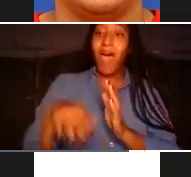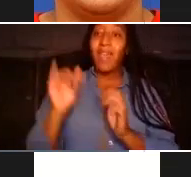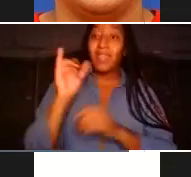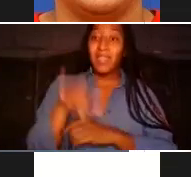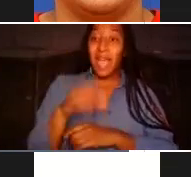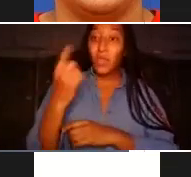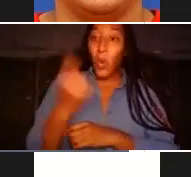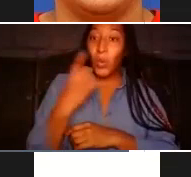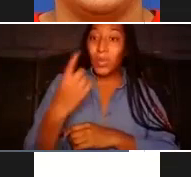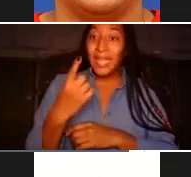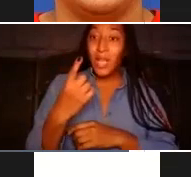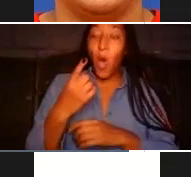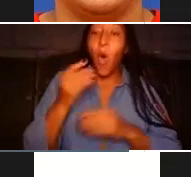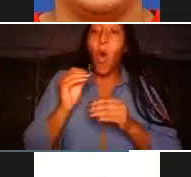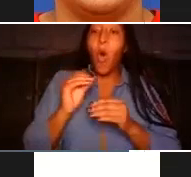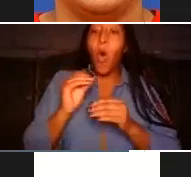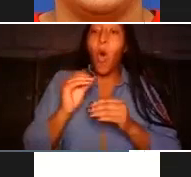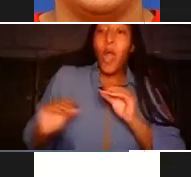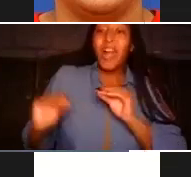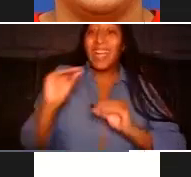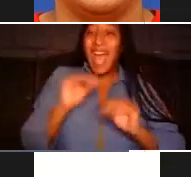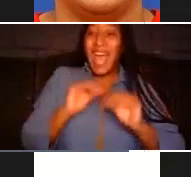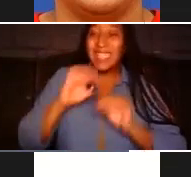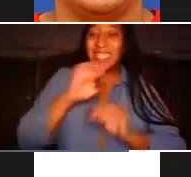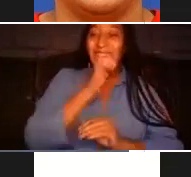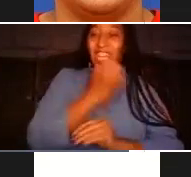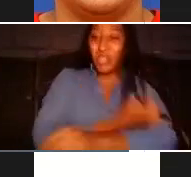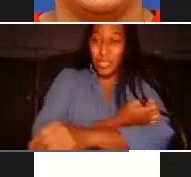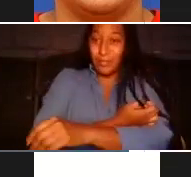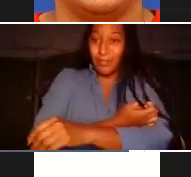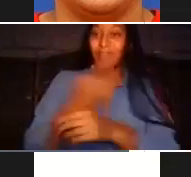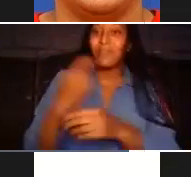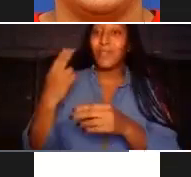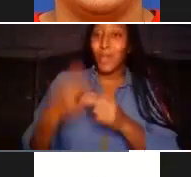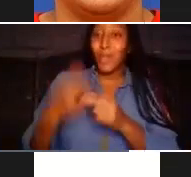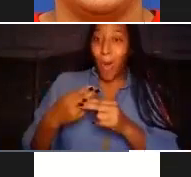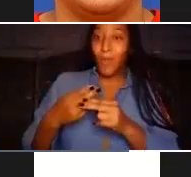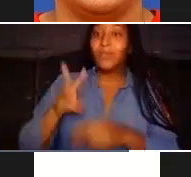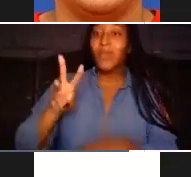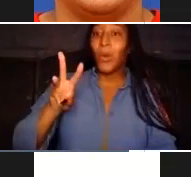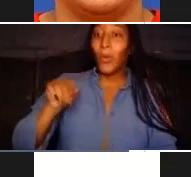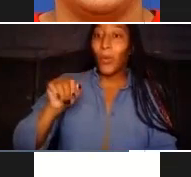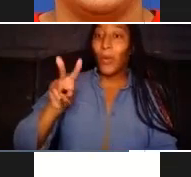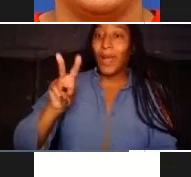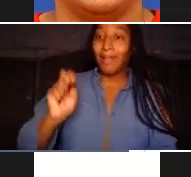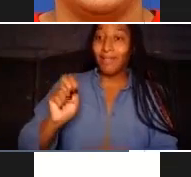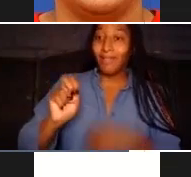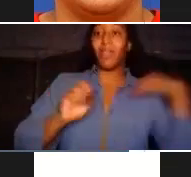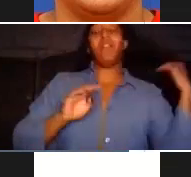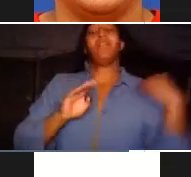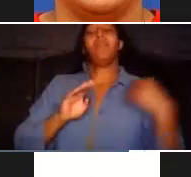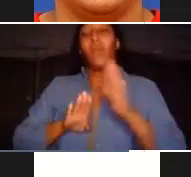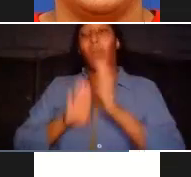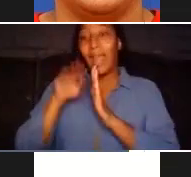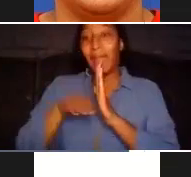organized energy, and that wave has a frequency. So as that energy moves out from that oscillating